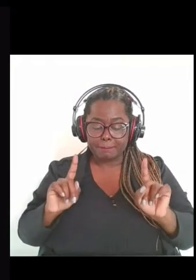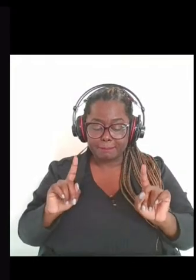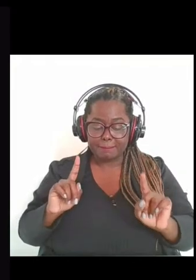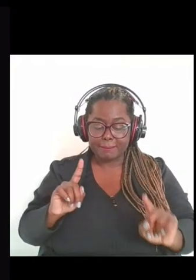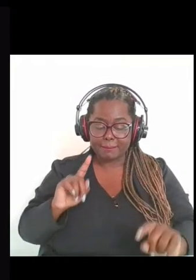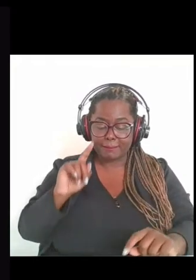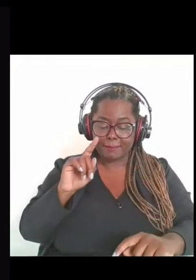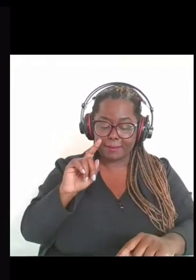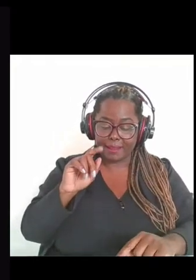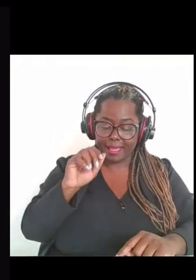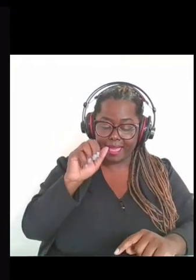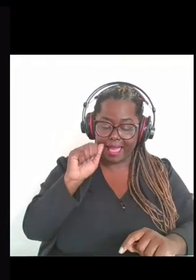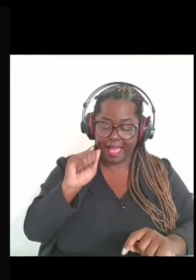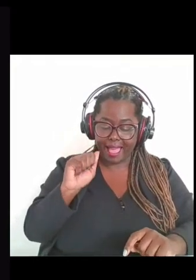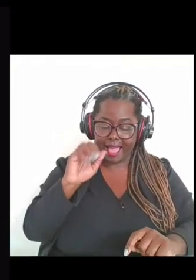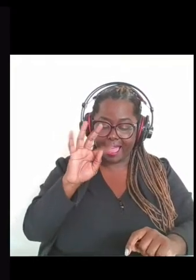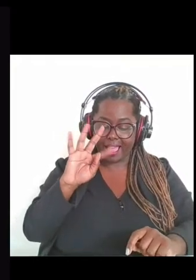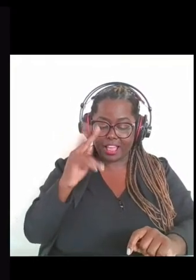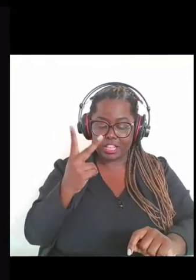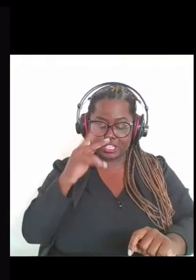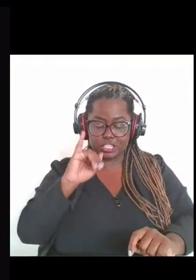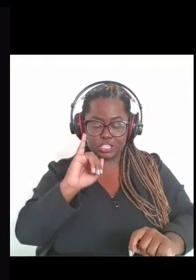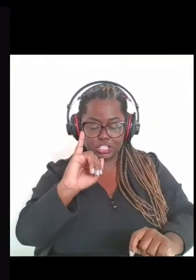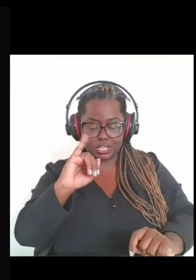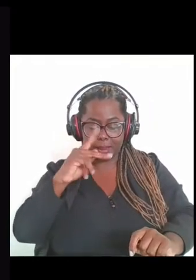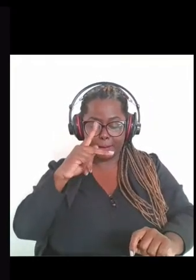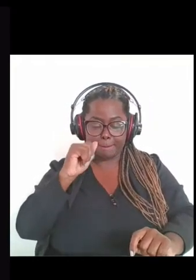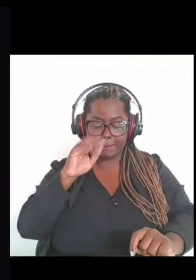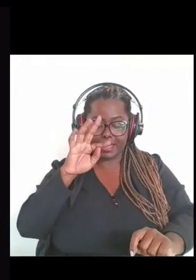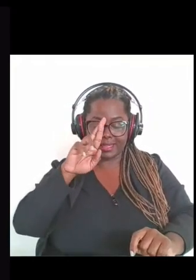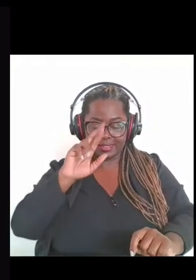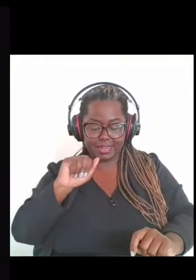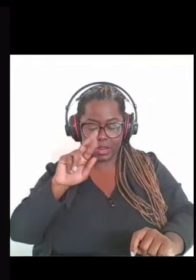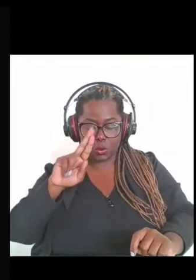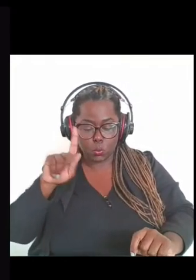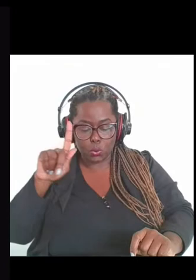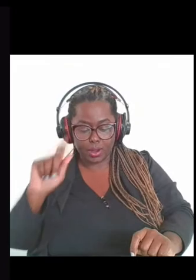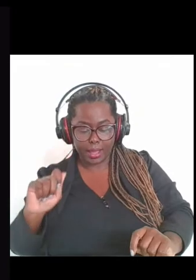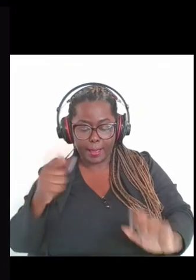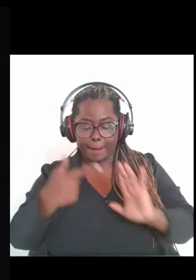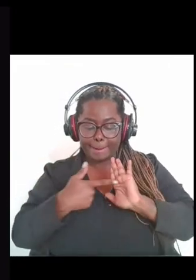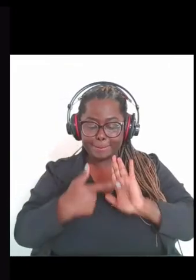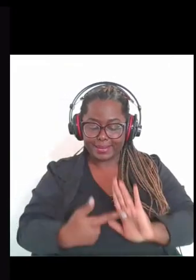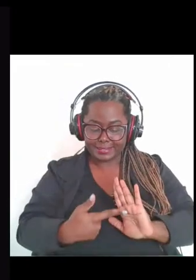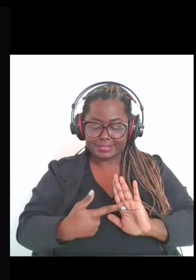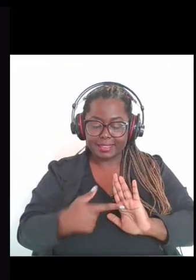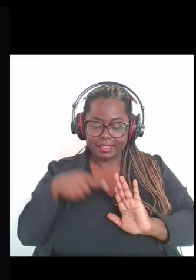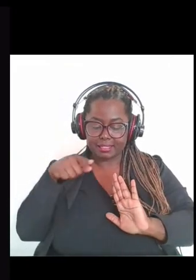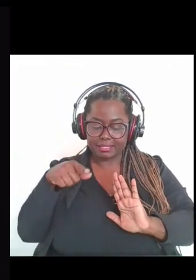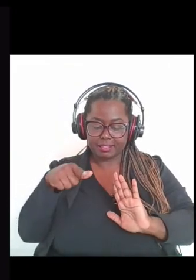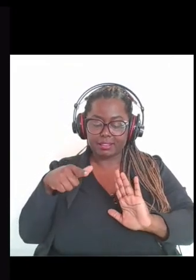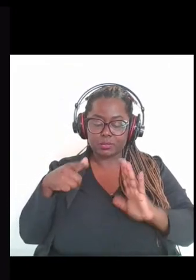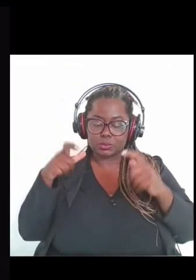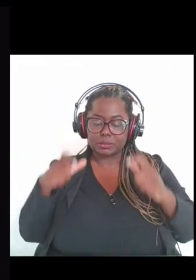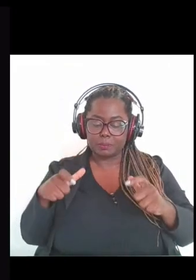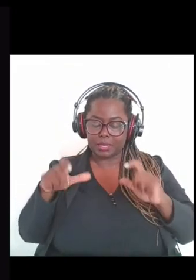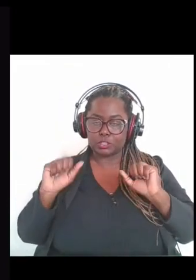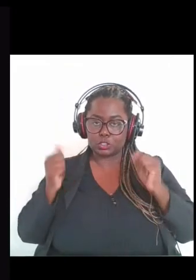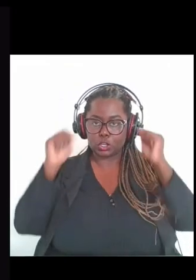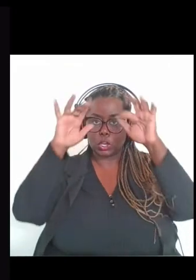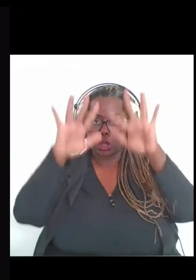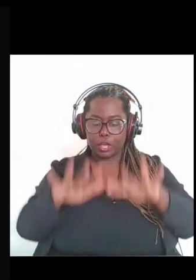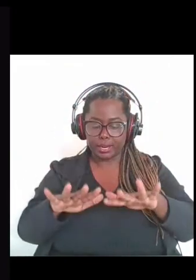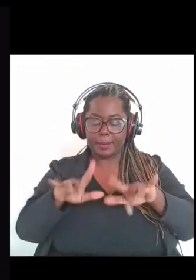in 201 offers a critical reading of nanga indoda as not human but a thing